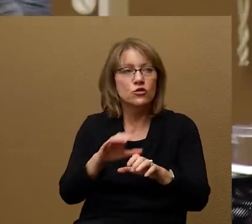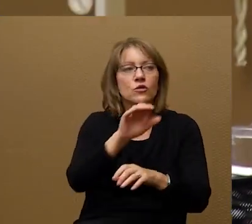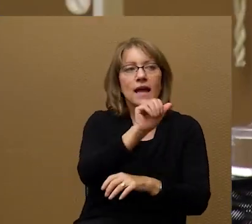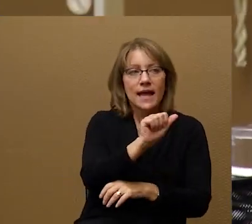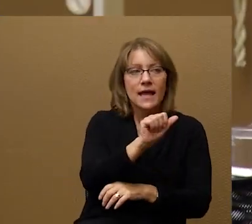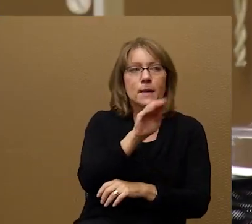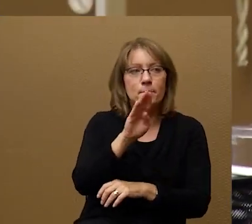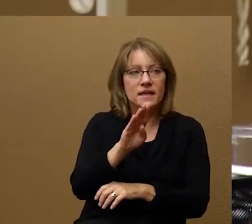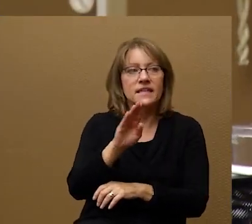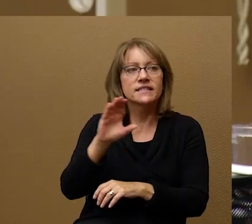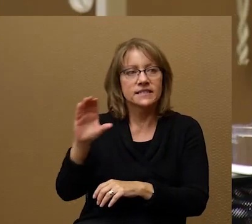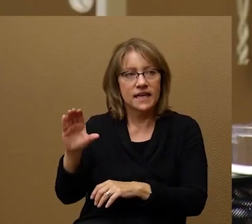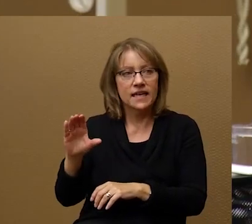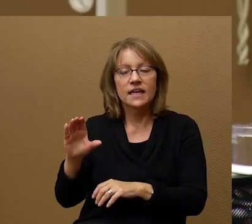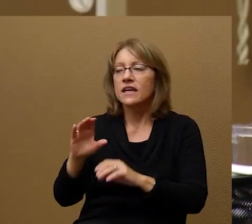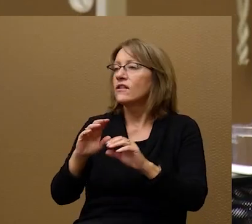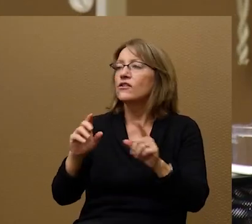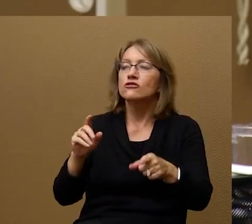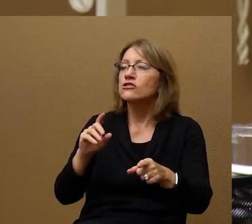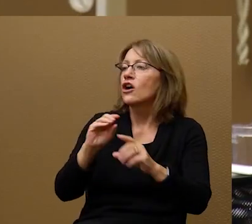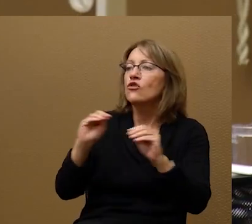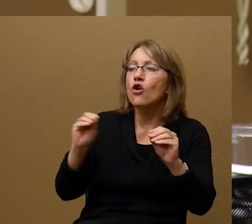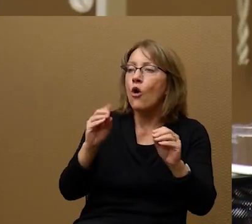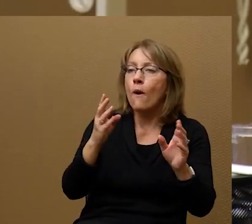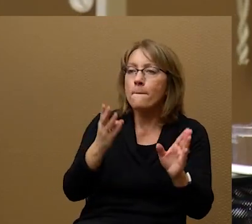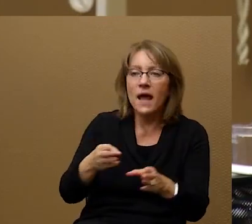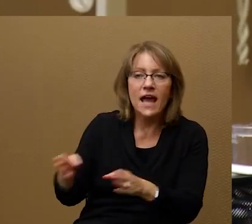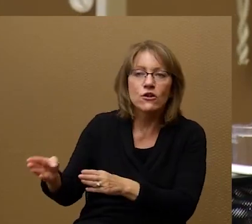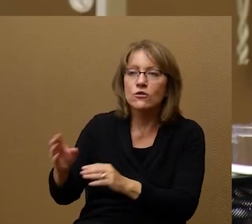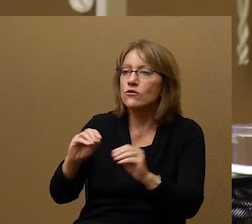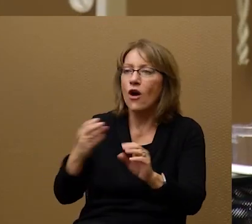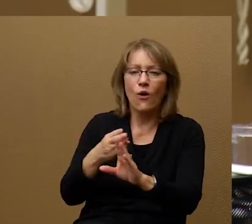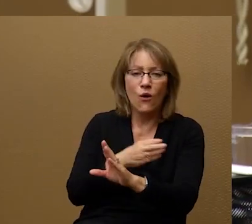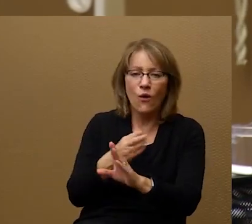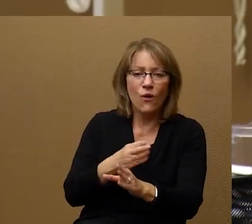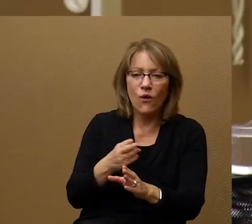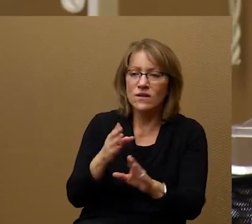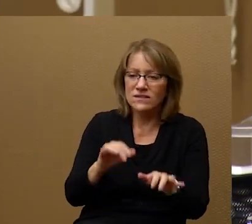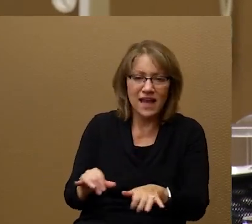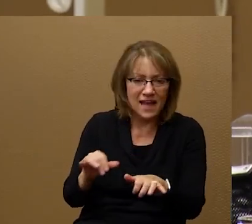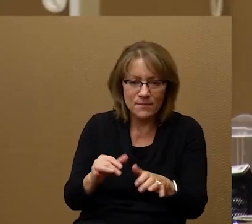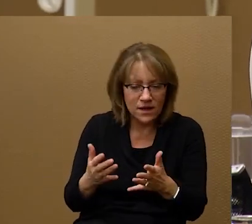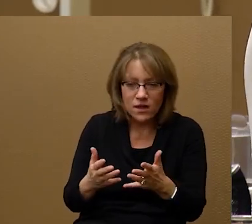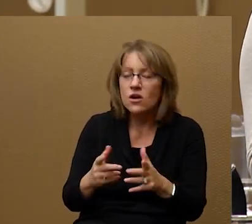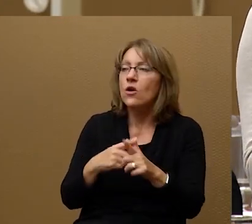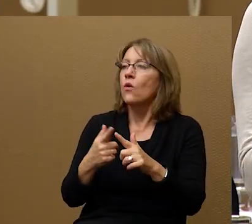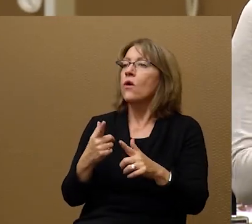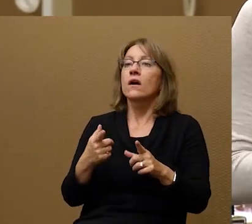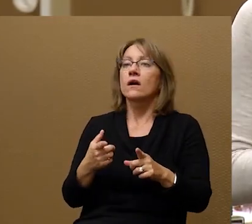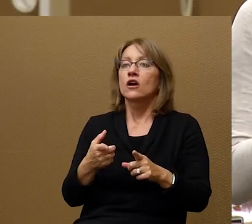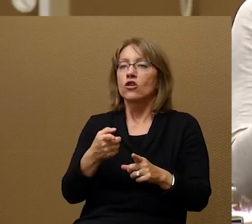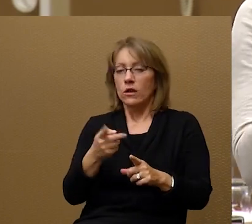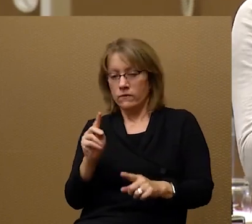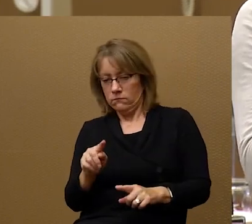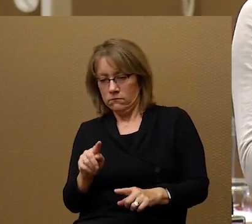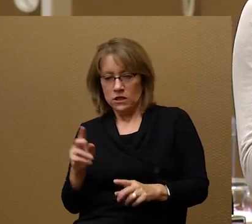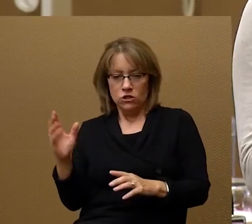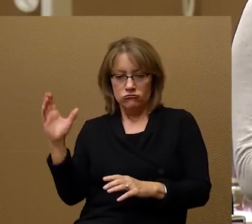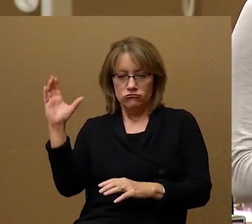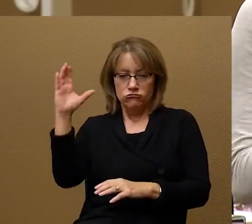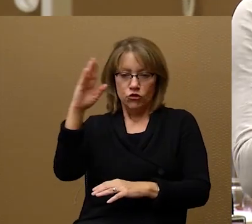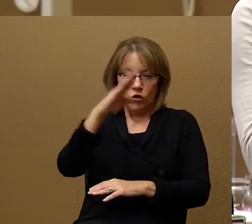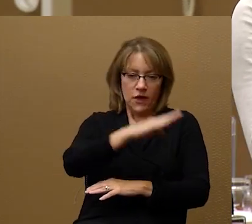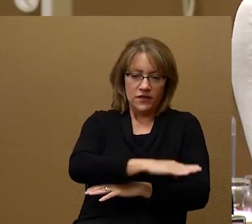chart, you should be able to see, or just throughout the day, what does she seek? Does she seek